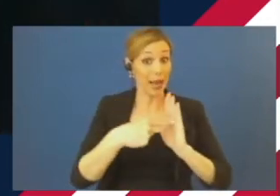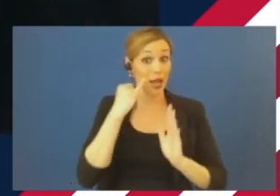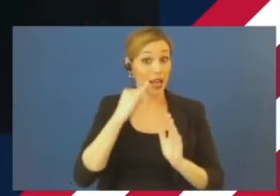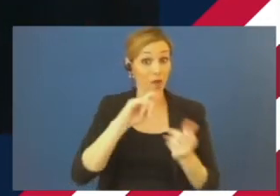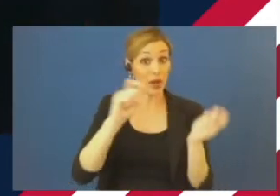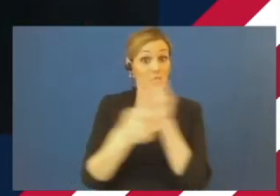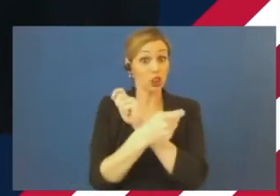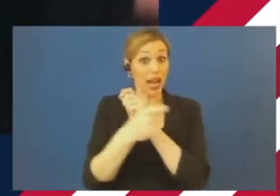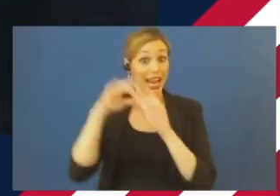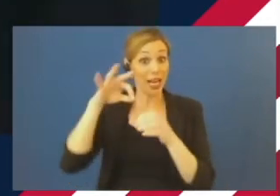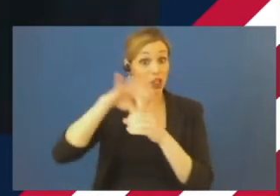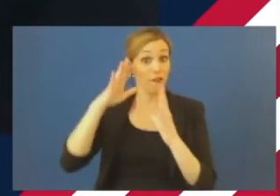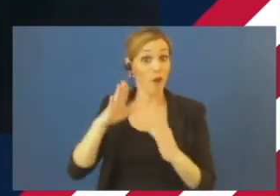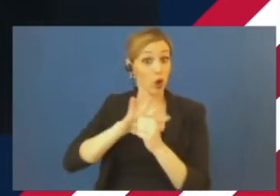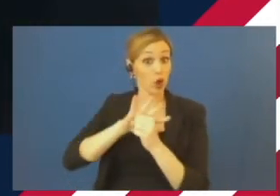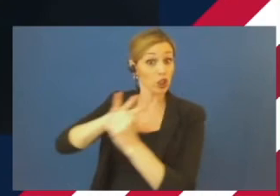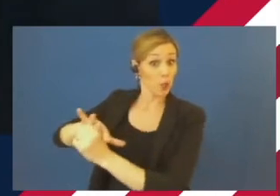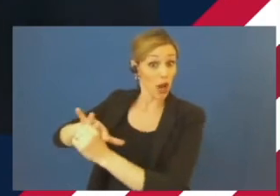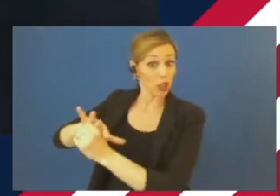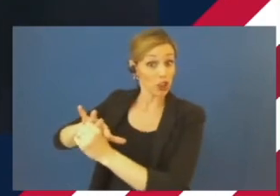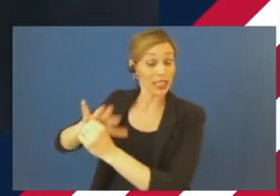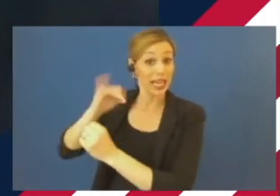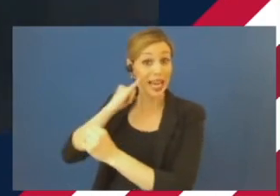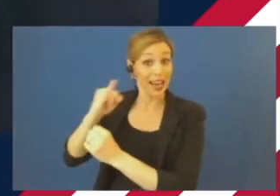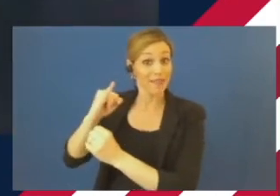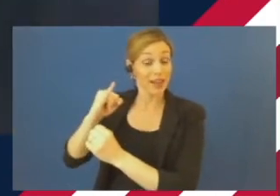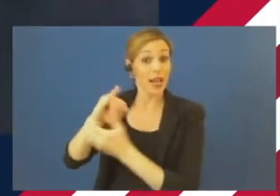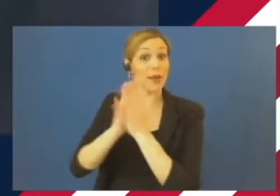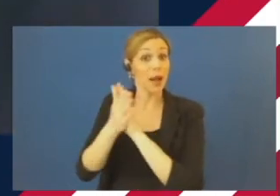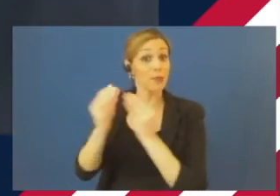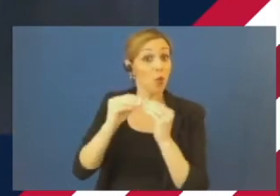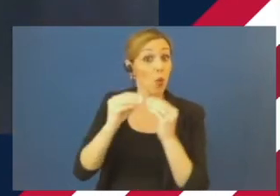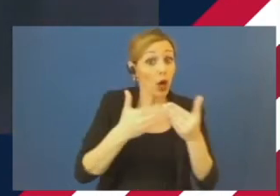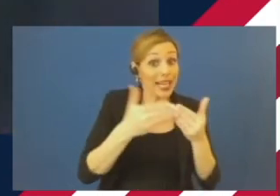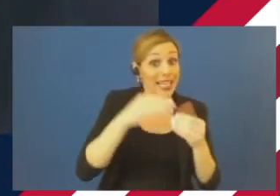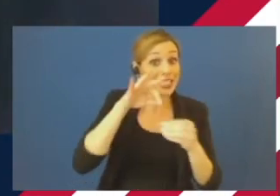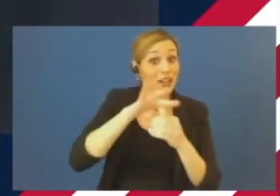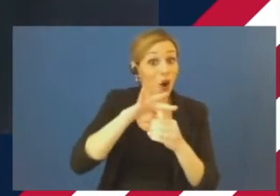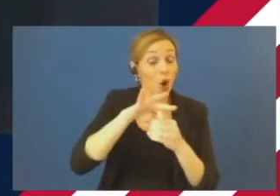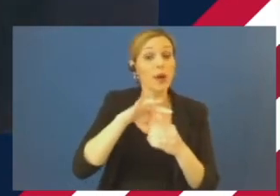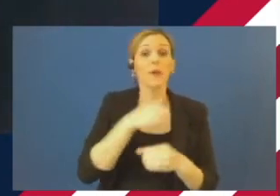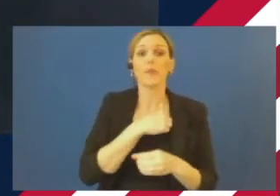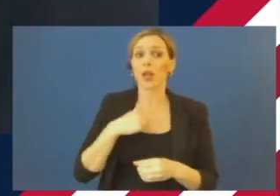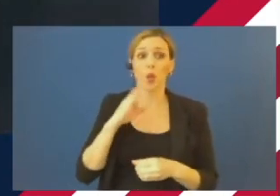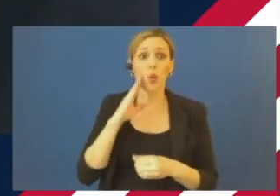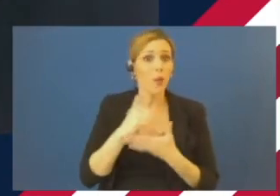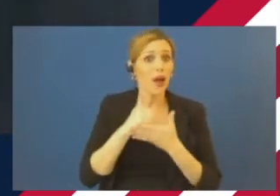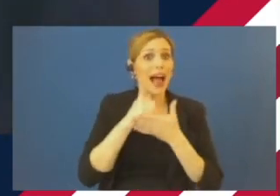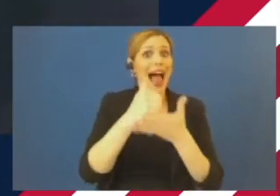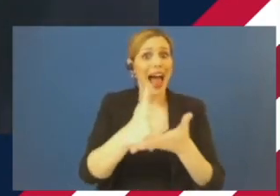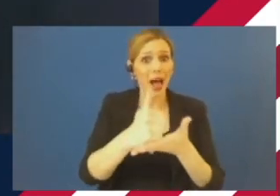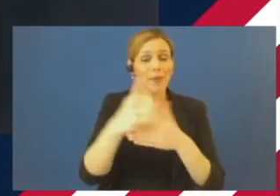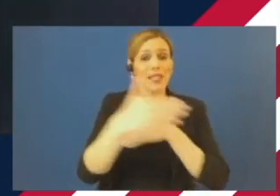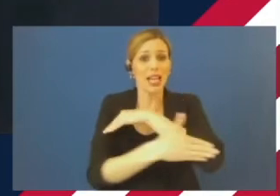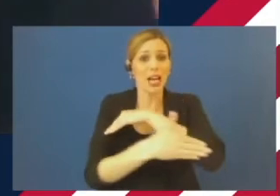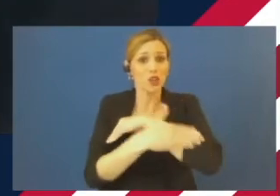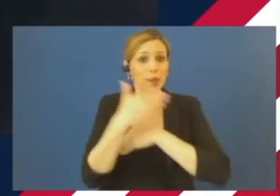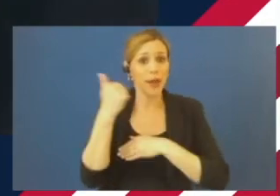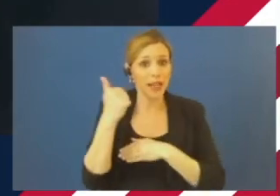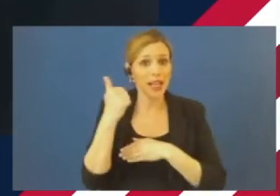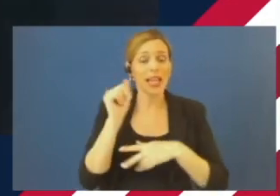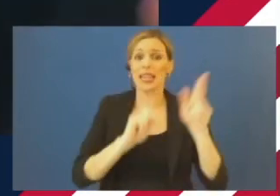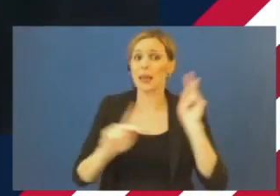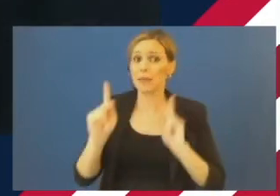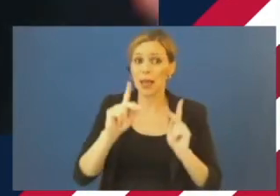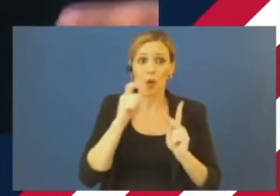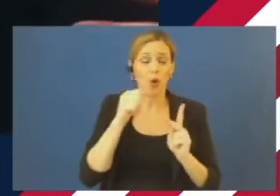up everything. The same people that vote against the gay community are the same people that vote against voter suppression, are the same people that vote against